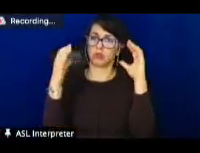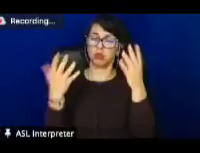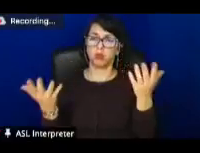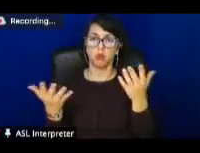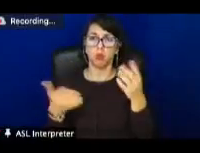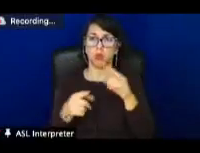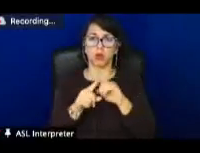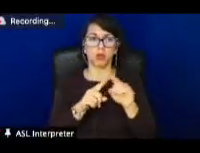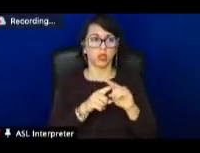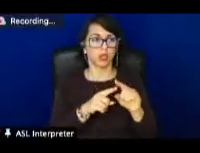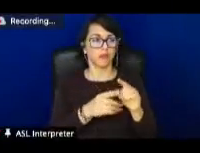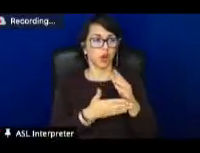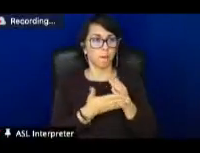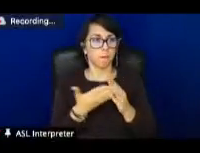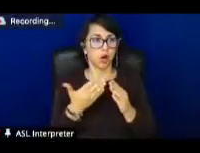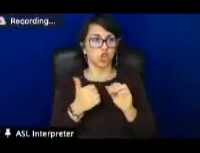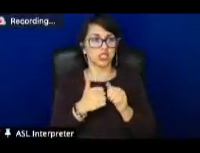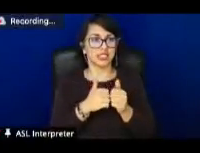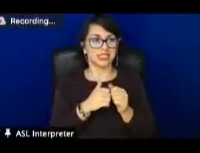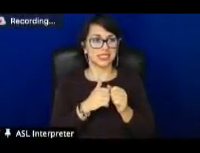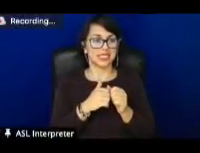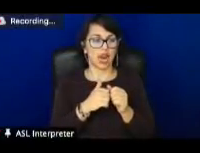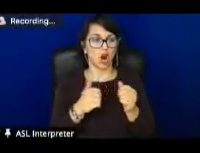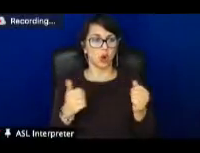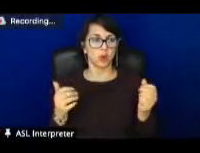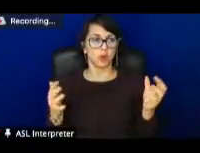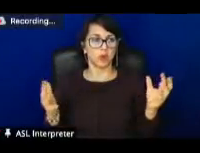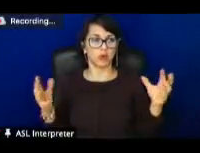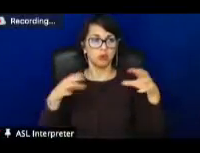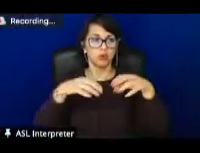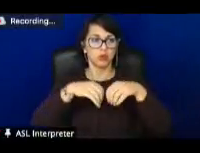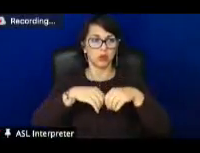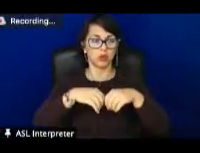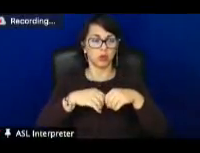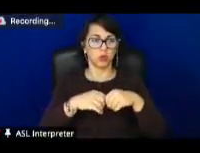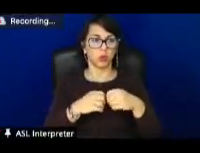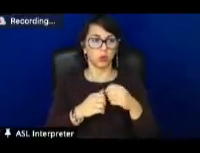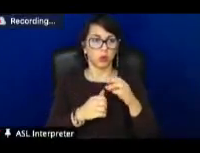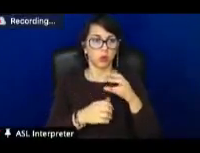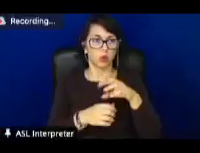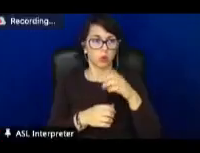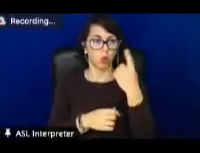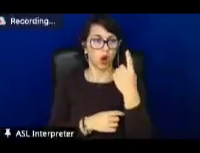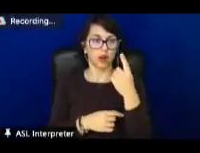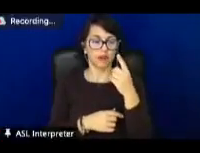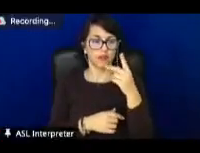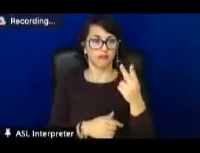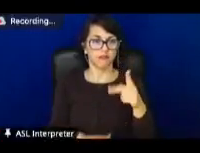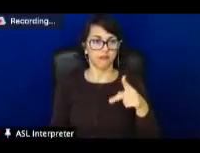pieces of the phases, for staff to have, as much lead time as possible to also,